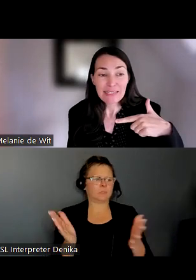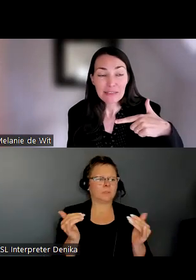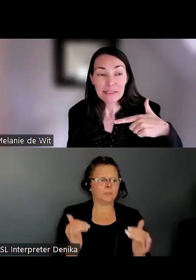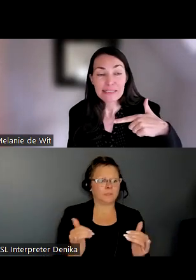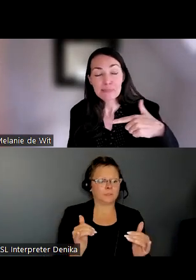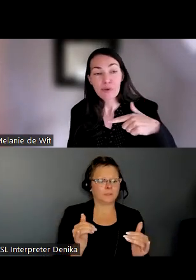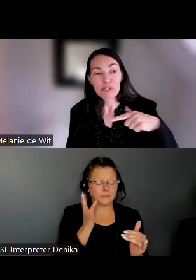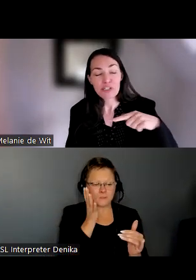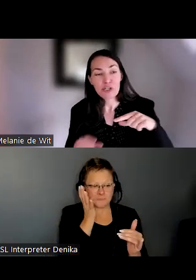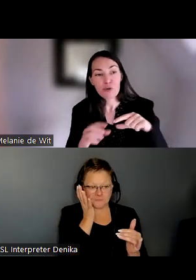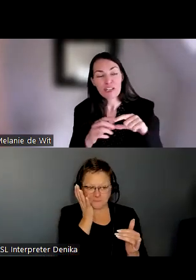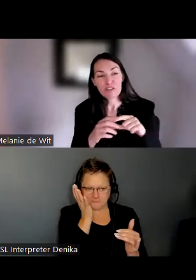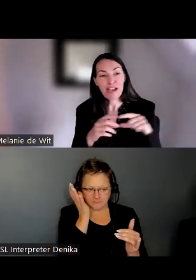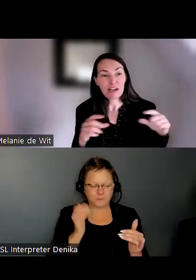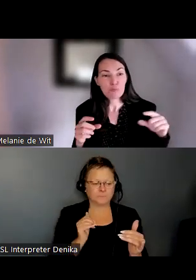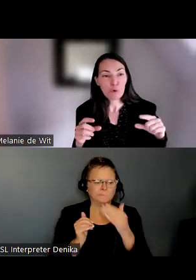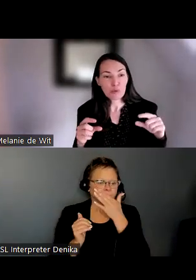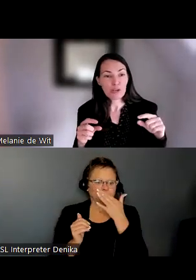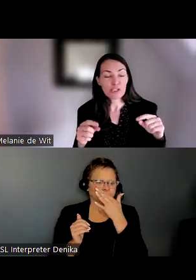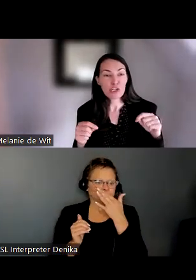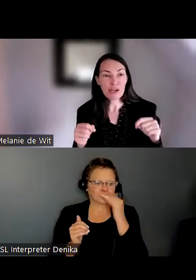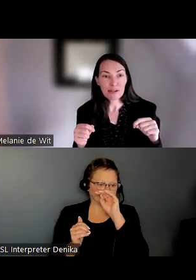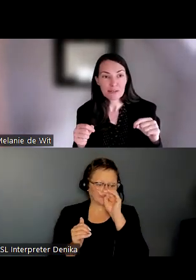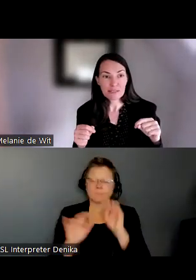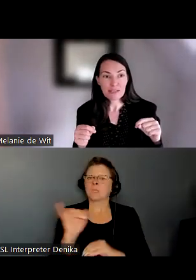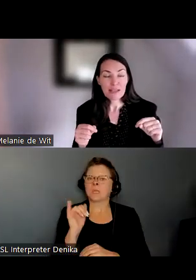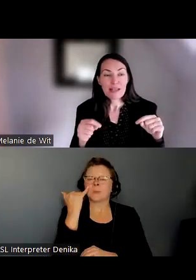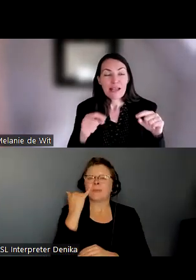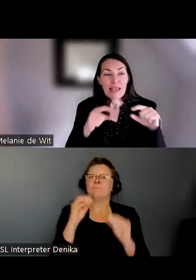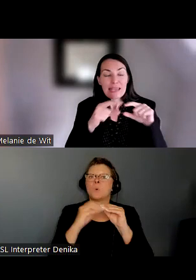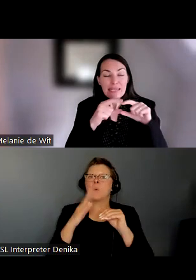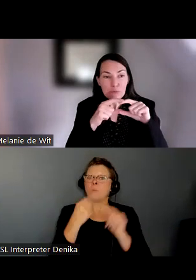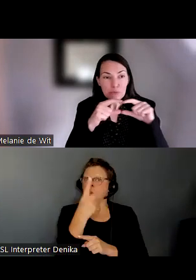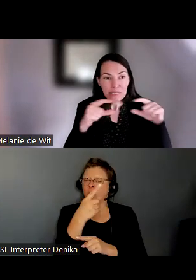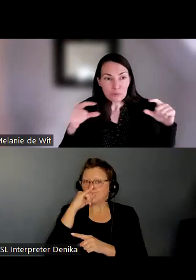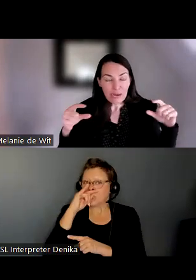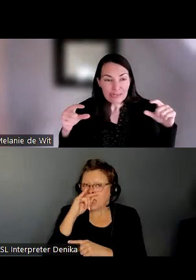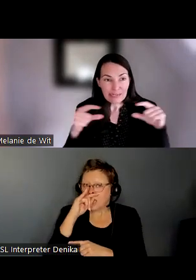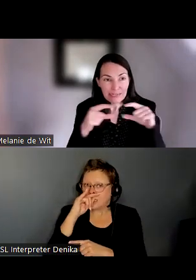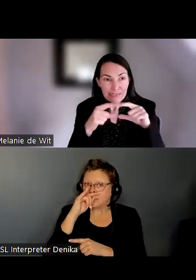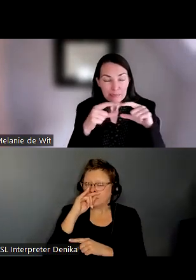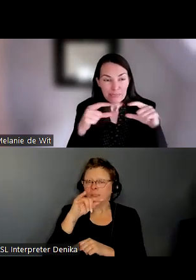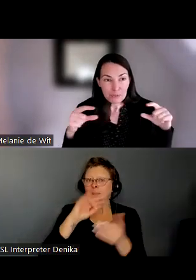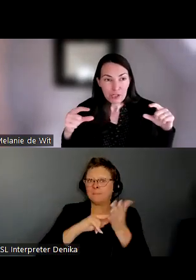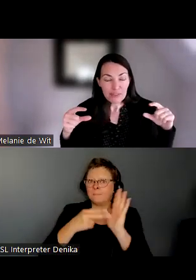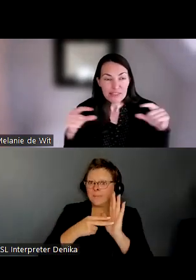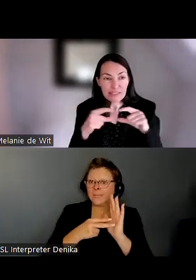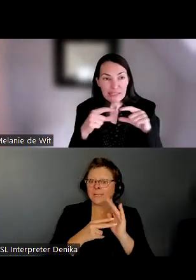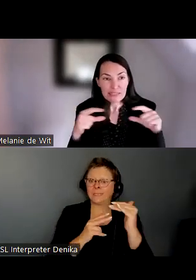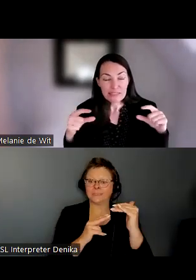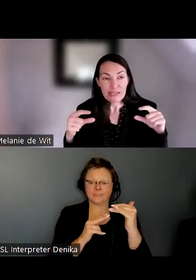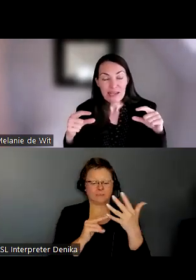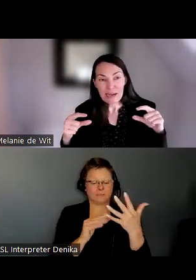And here it's important to note that if you have more than one child, equally ranking people on